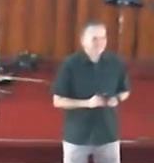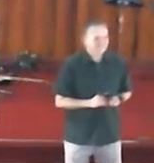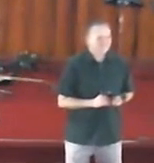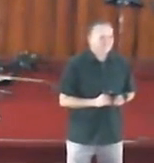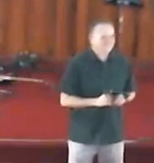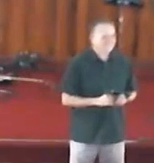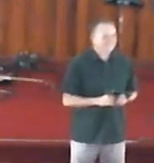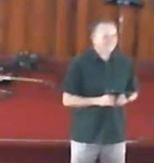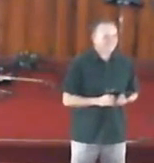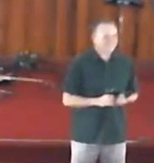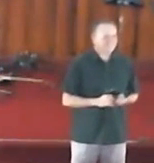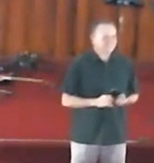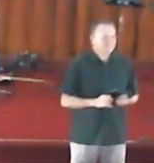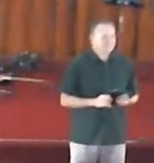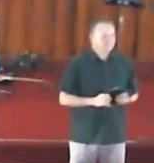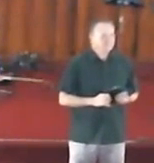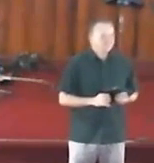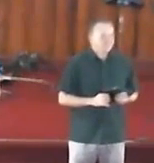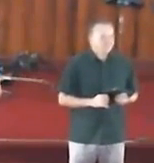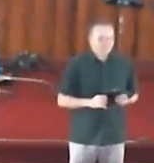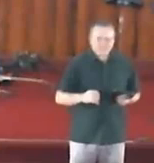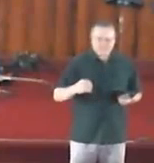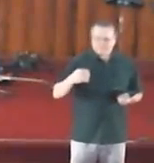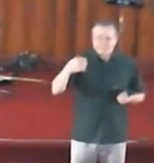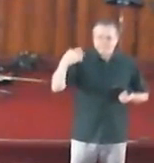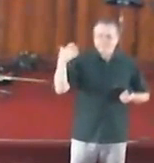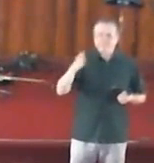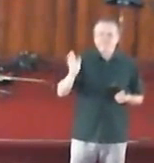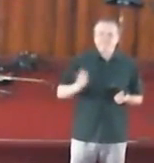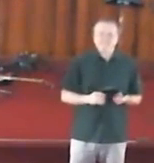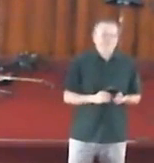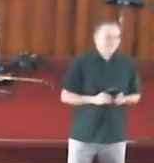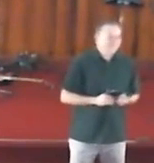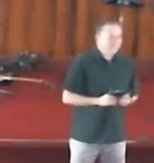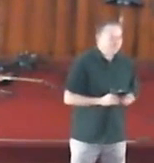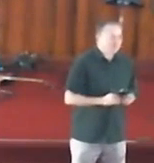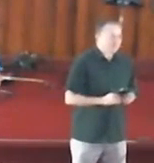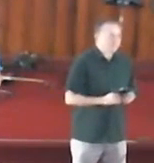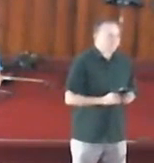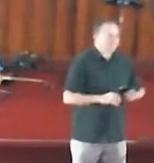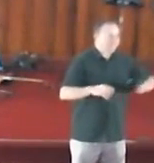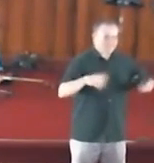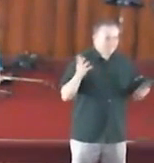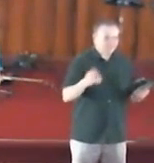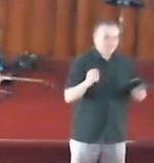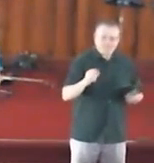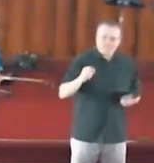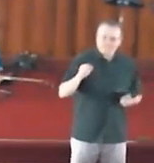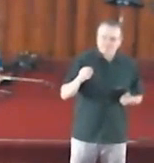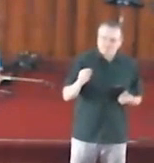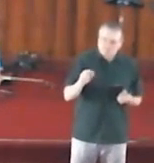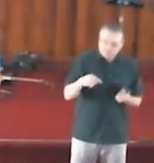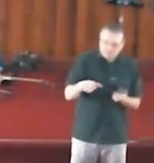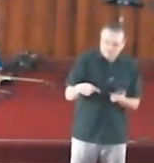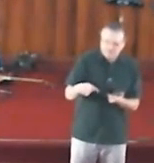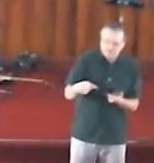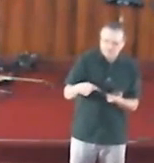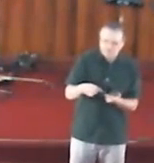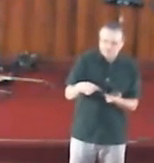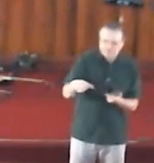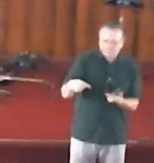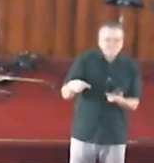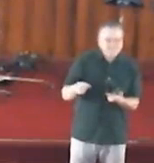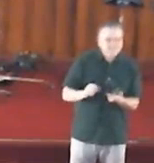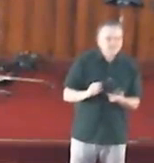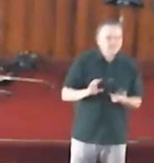first batteries and try to understand electricity. Ahora, él no era nada cristiano, pero él estaba haciendo y amarró